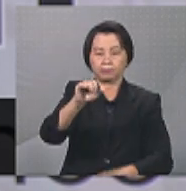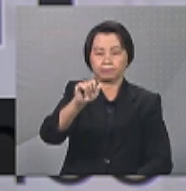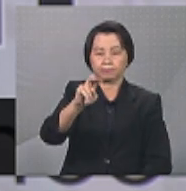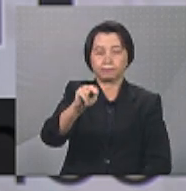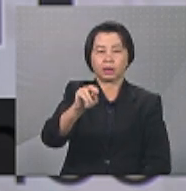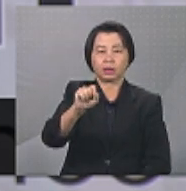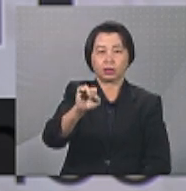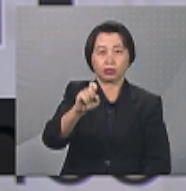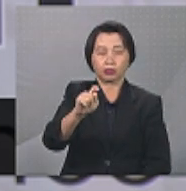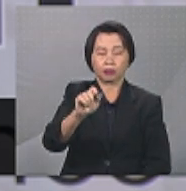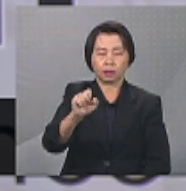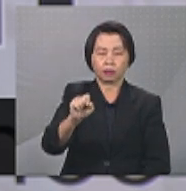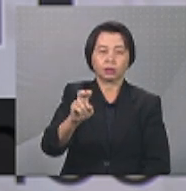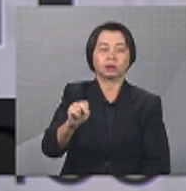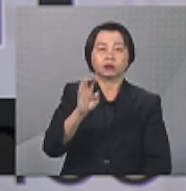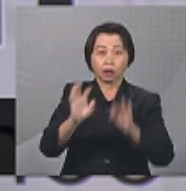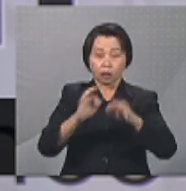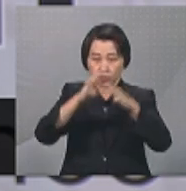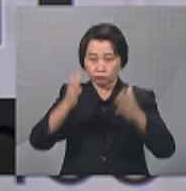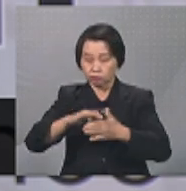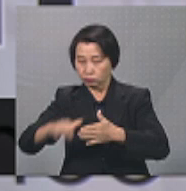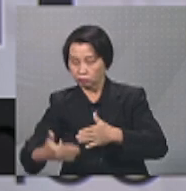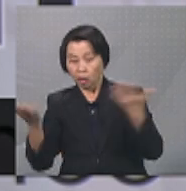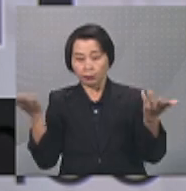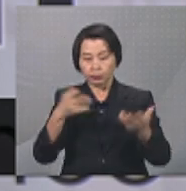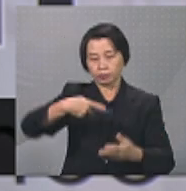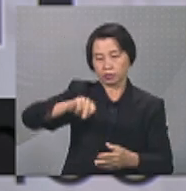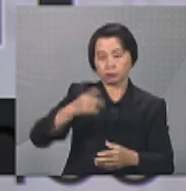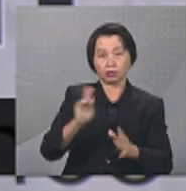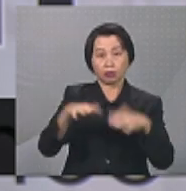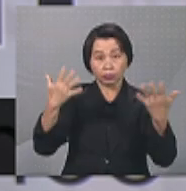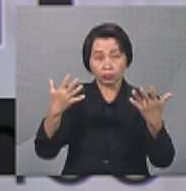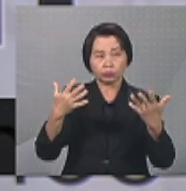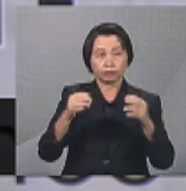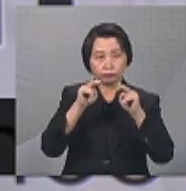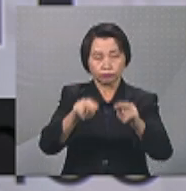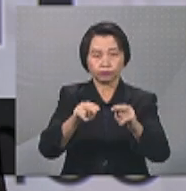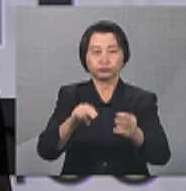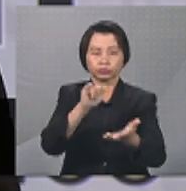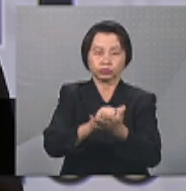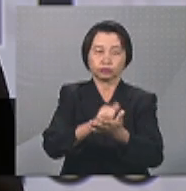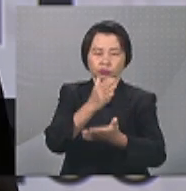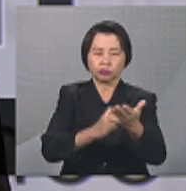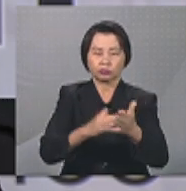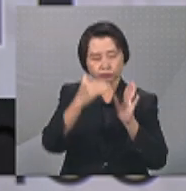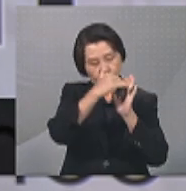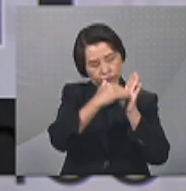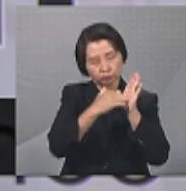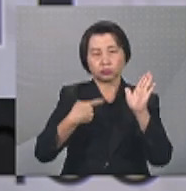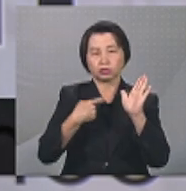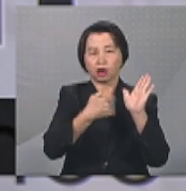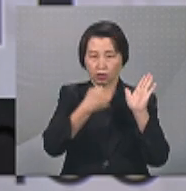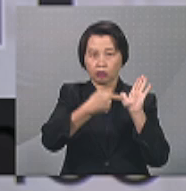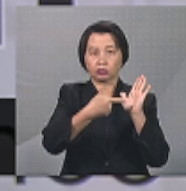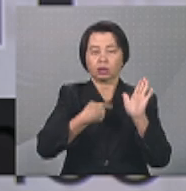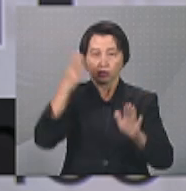MCO, a movement control, basically we need to look into the local transmission as well. So these are some of the indicators that we have. And